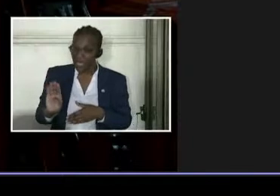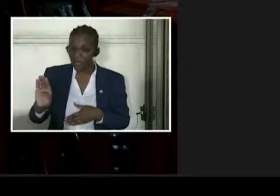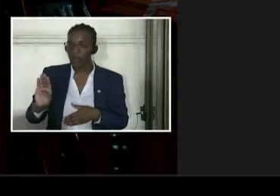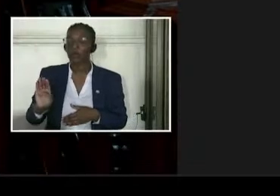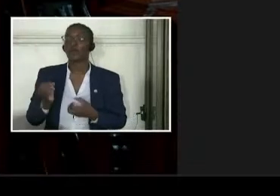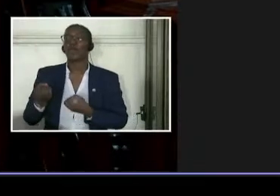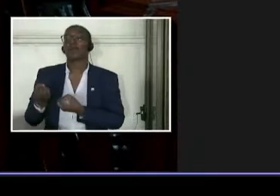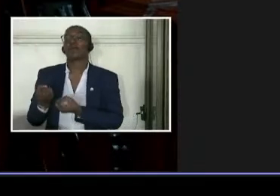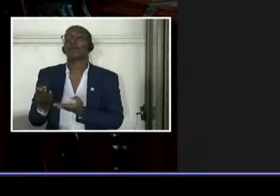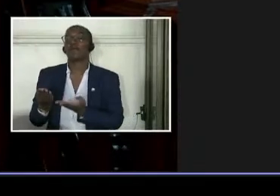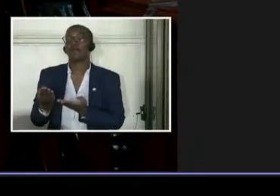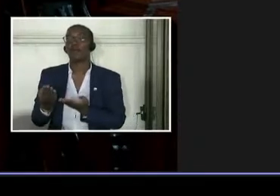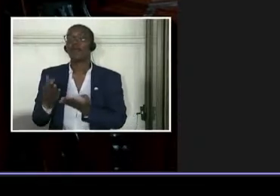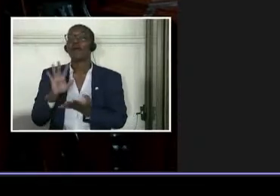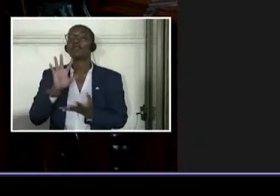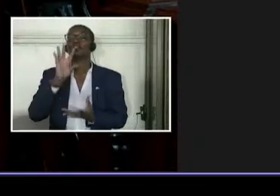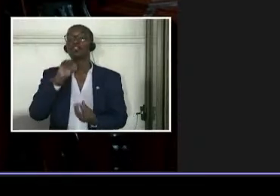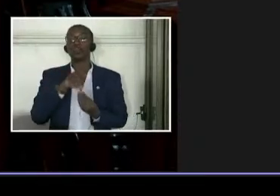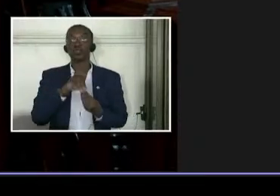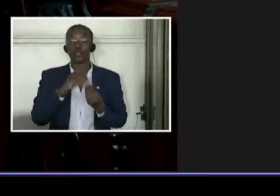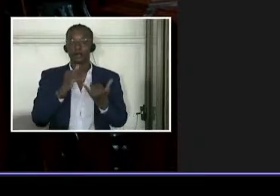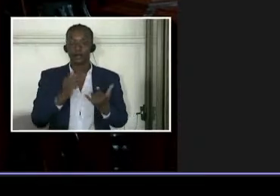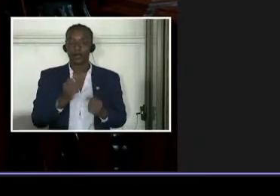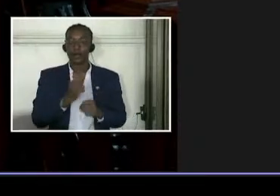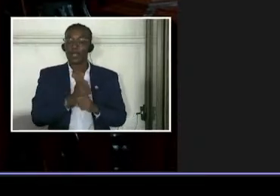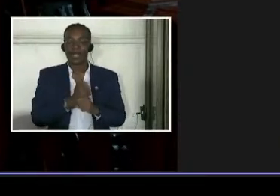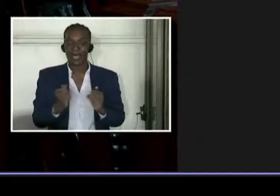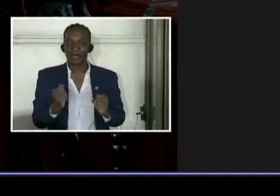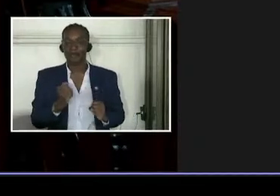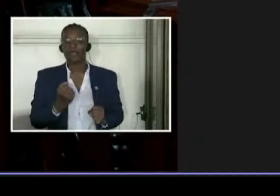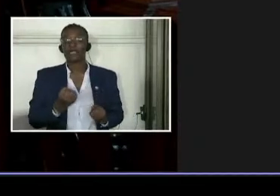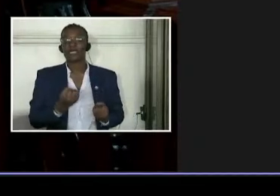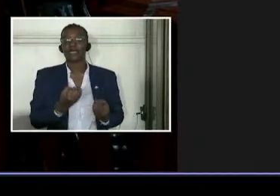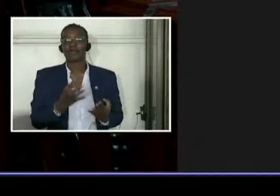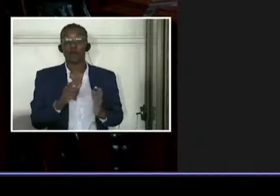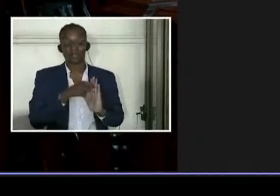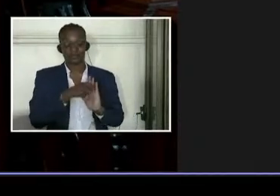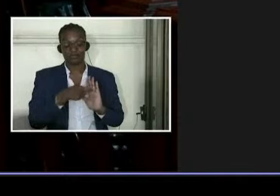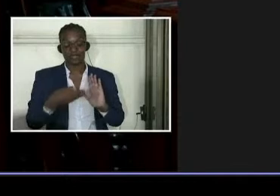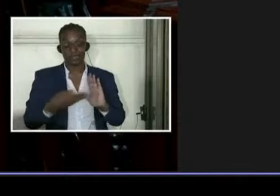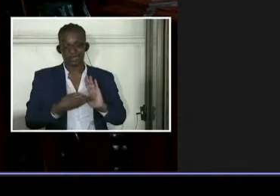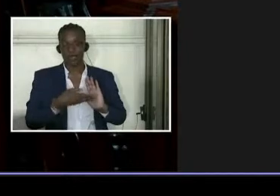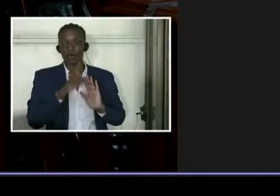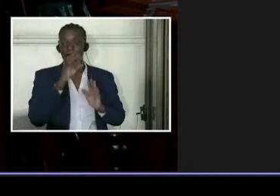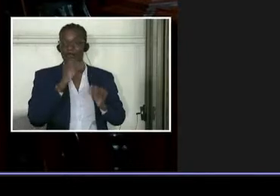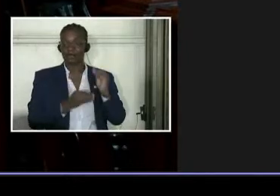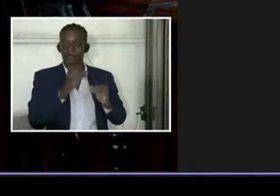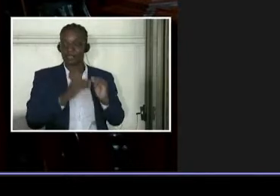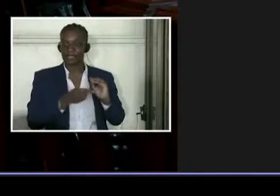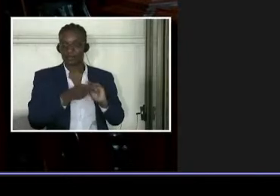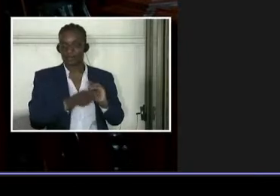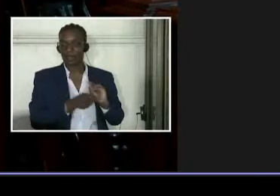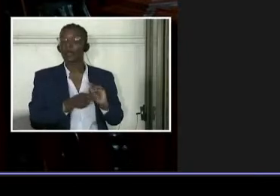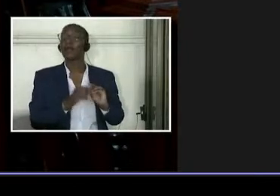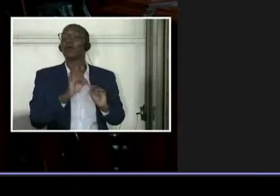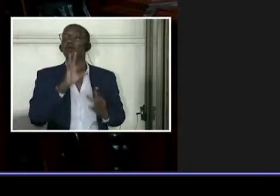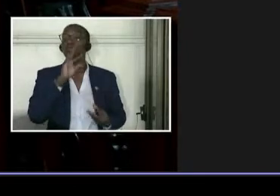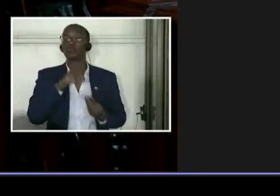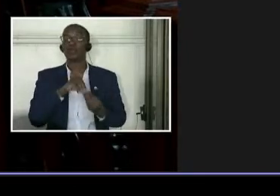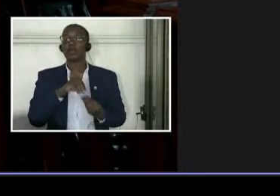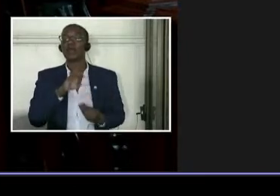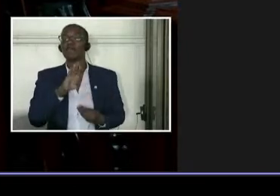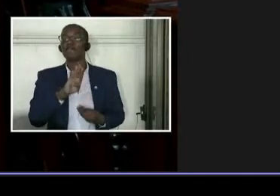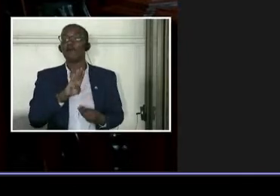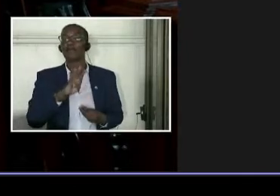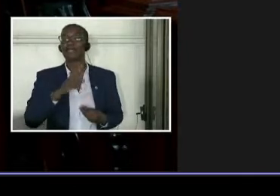639,000. Because the total figure won't give you what has been written there. We must correct that. Which in total gives